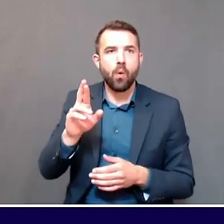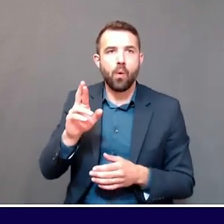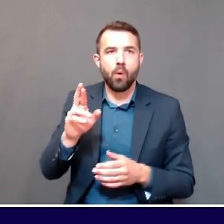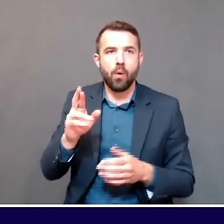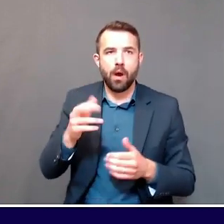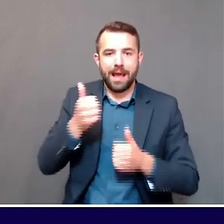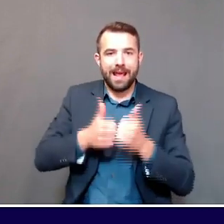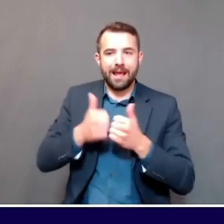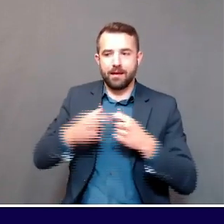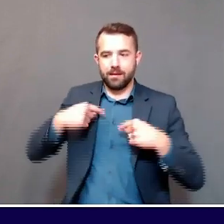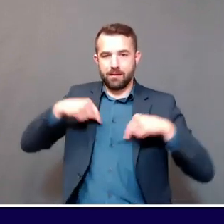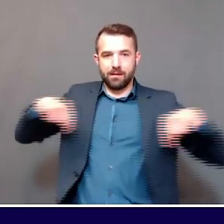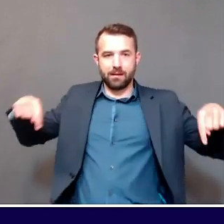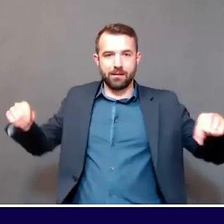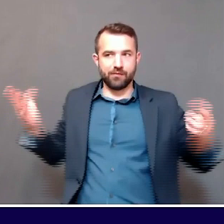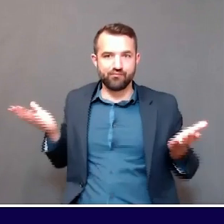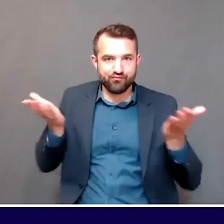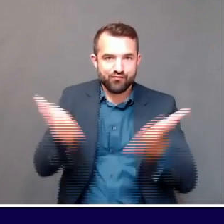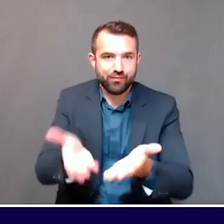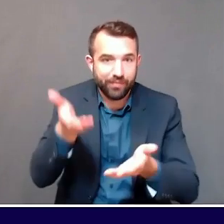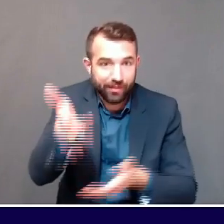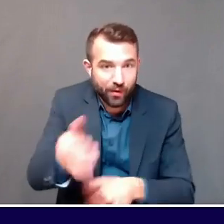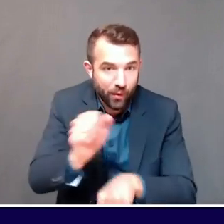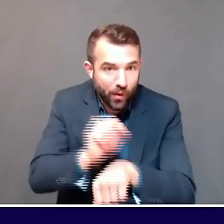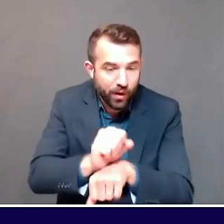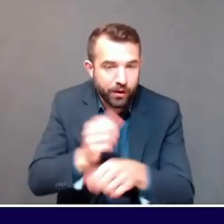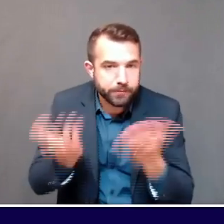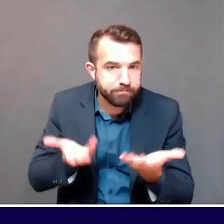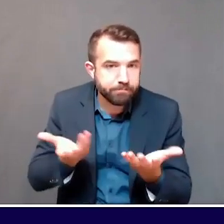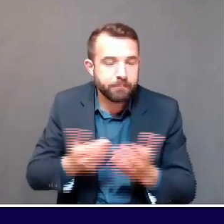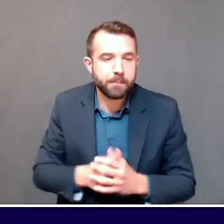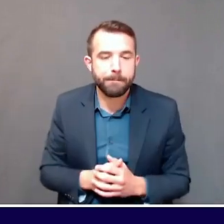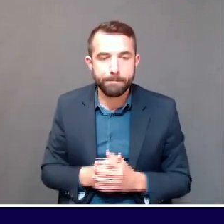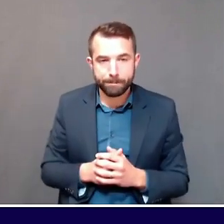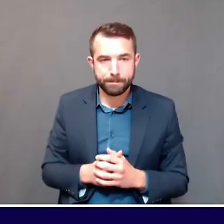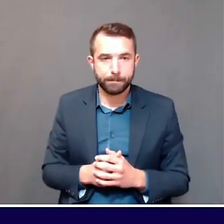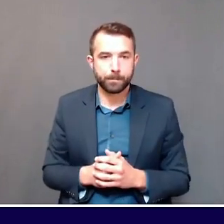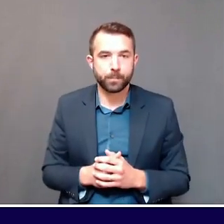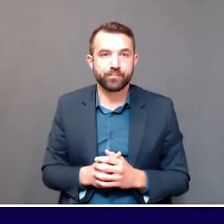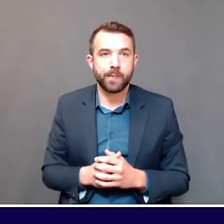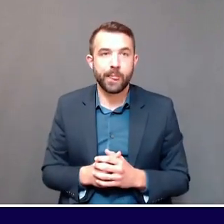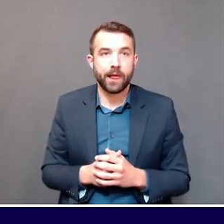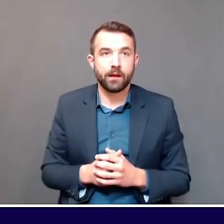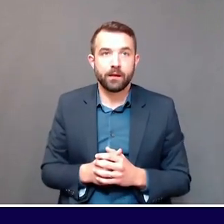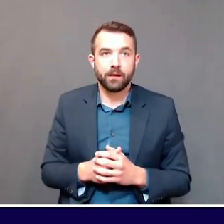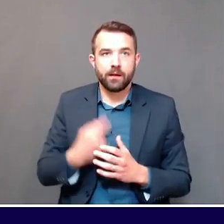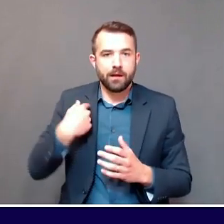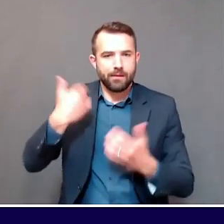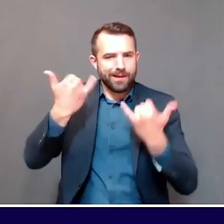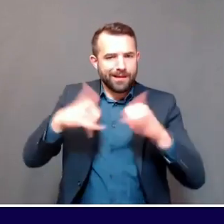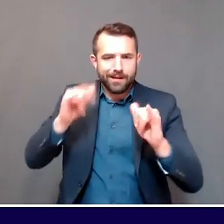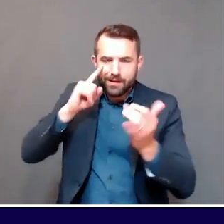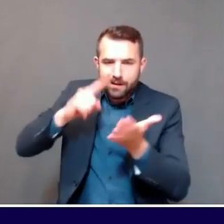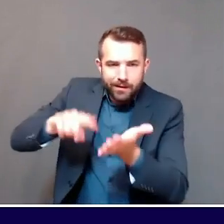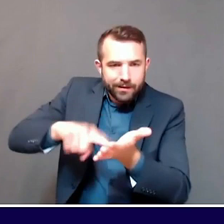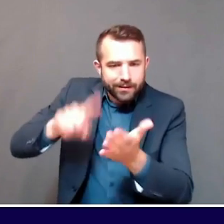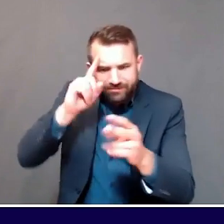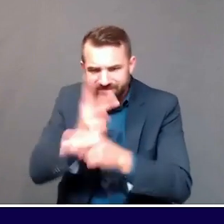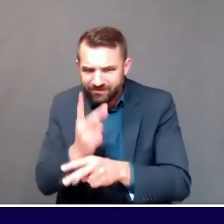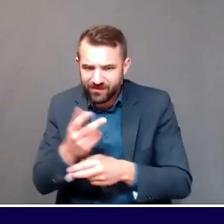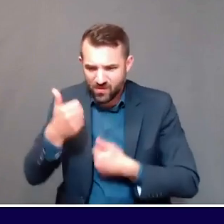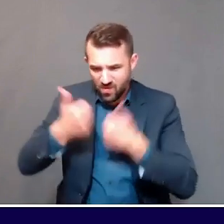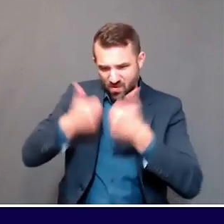of individuals contracted COVID-19 and happened to work at the same location together. Again, our investigation,